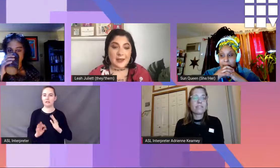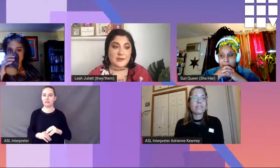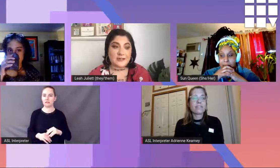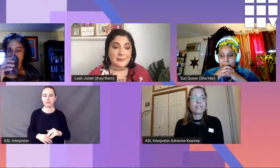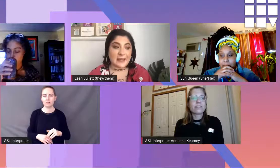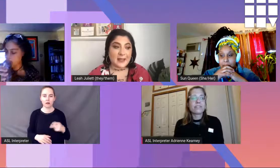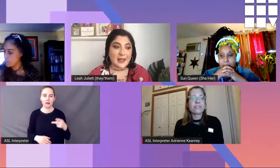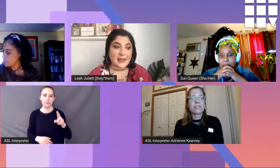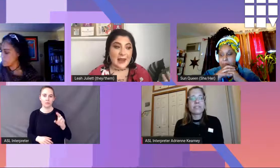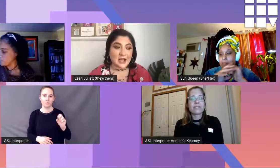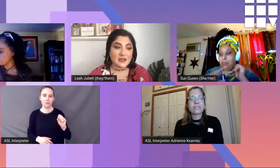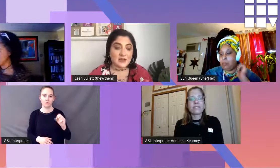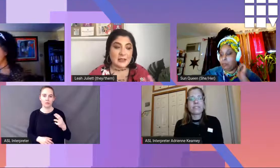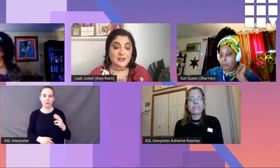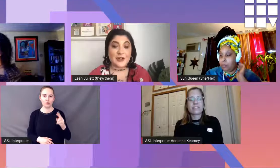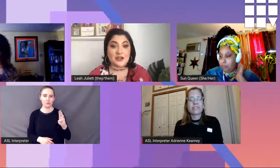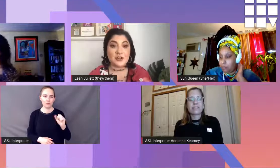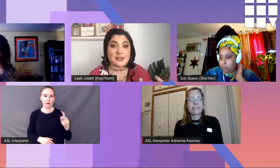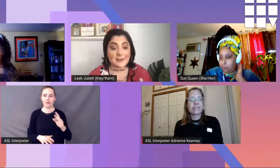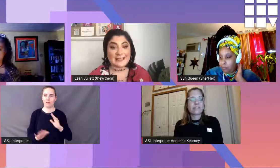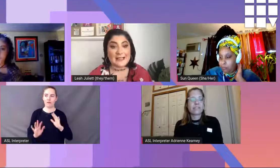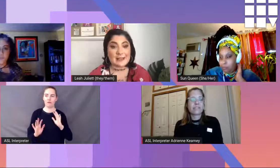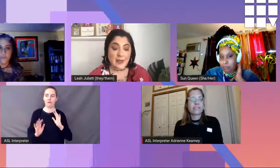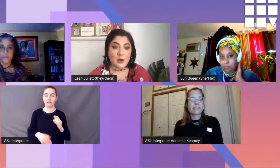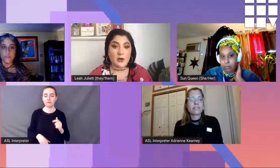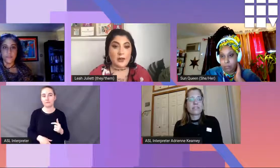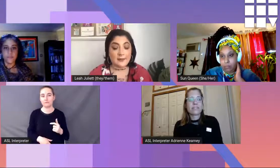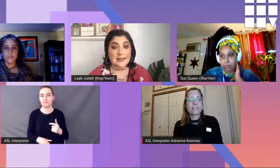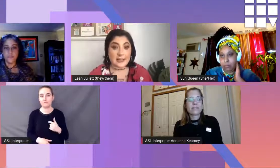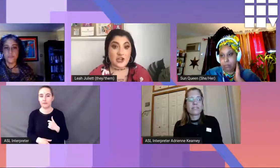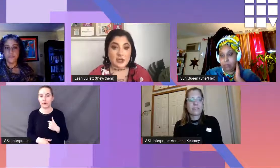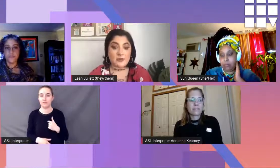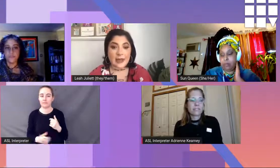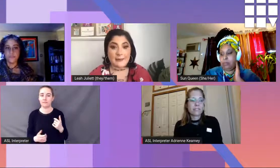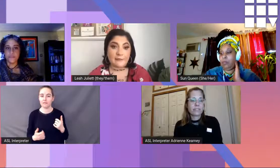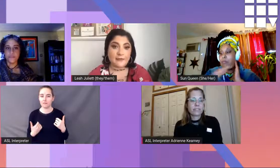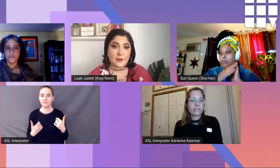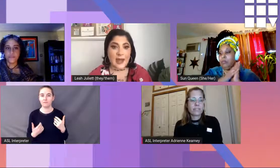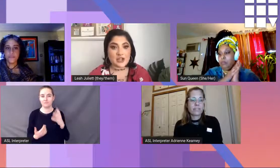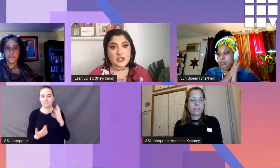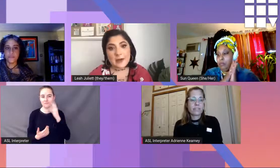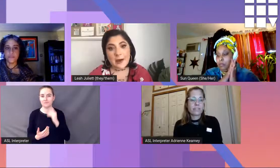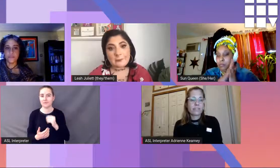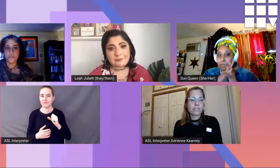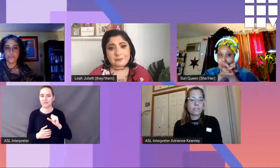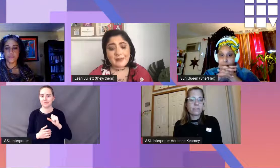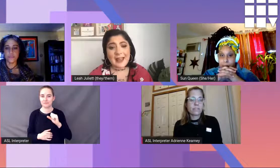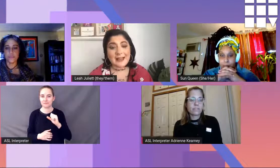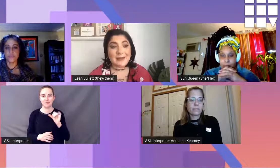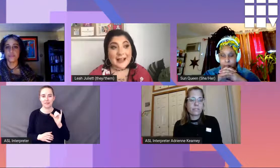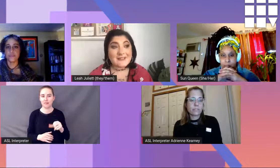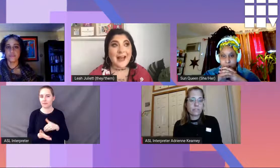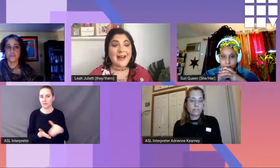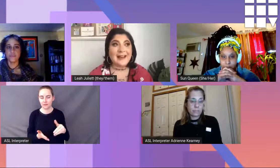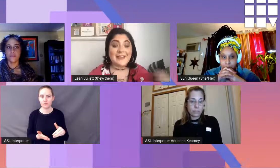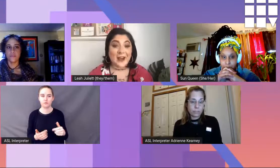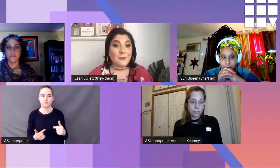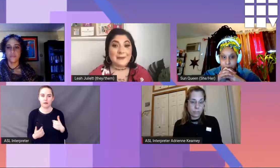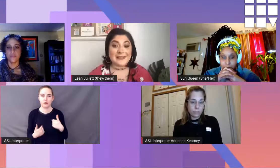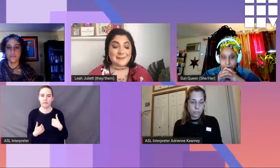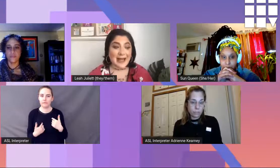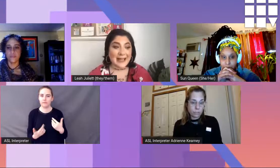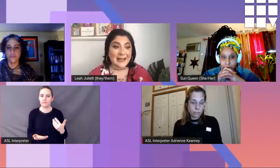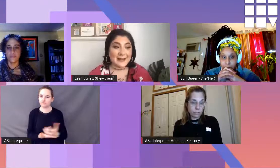be able to speak in national and international spaces about this issue that I'm so passionate about. And because of that,